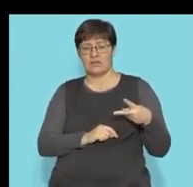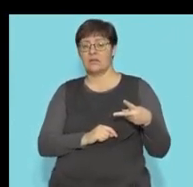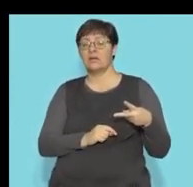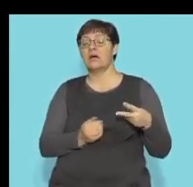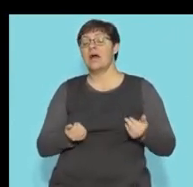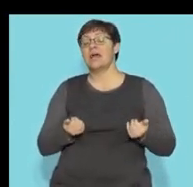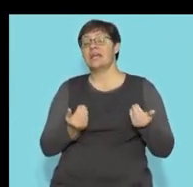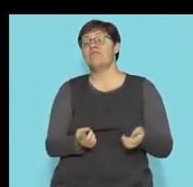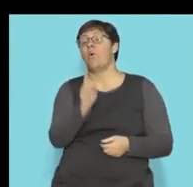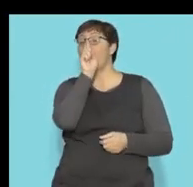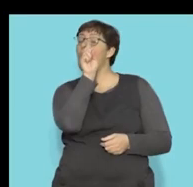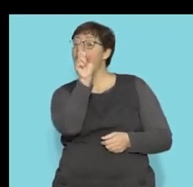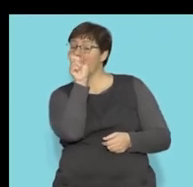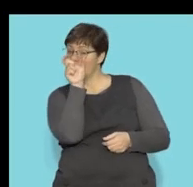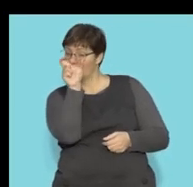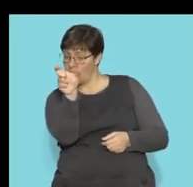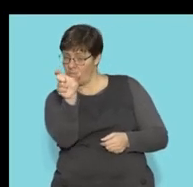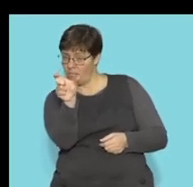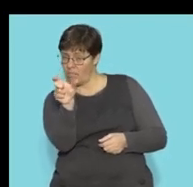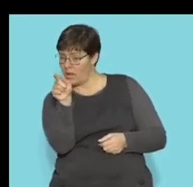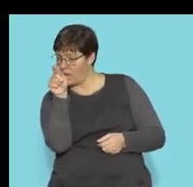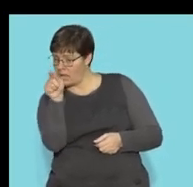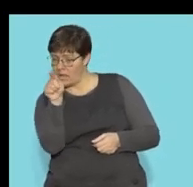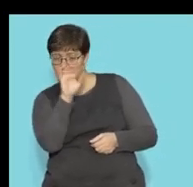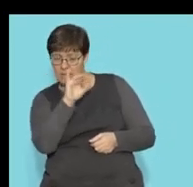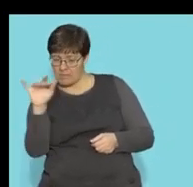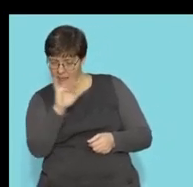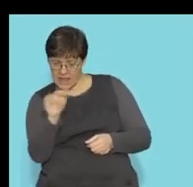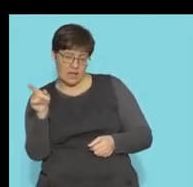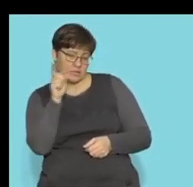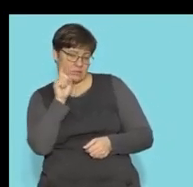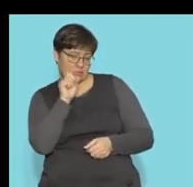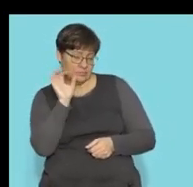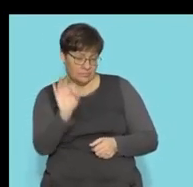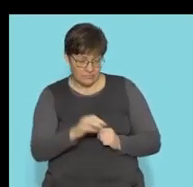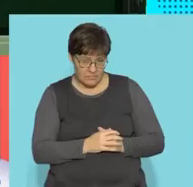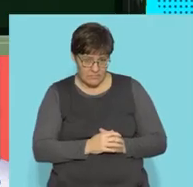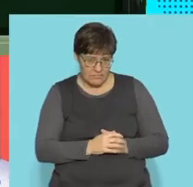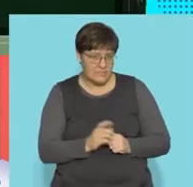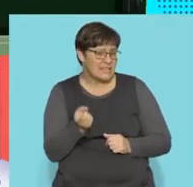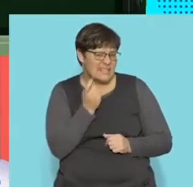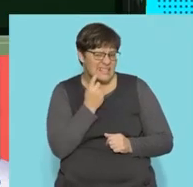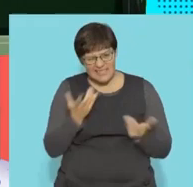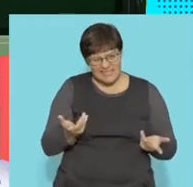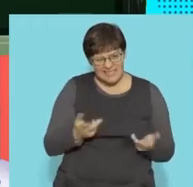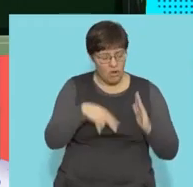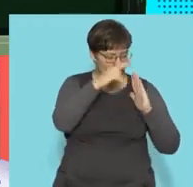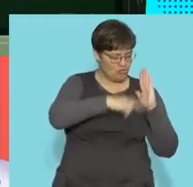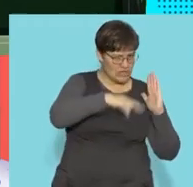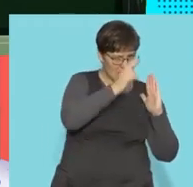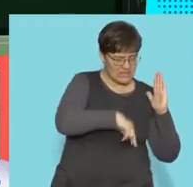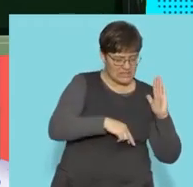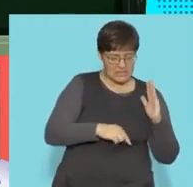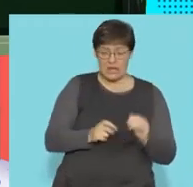term, and check your spelling. Simple, straightforward. Read it,